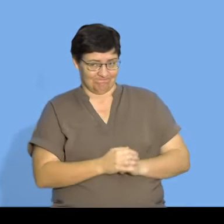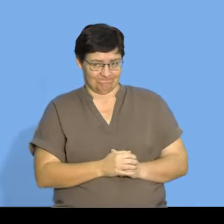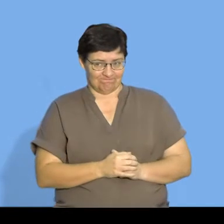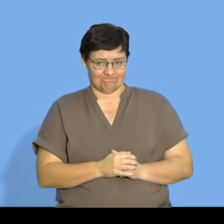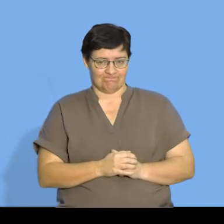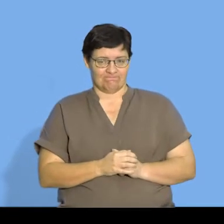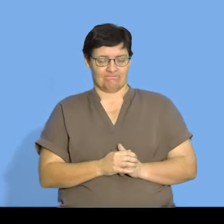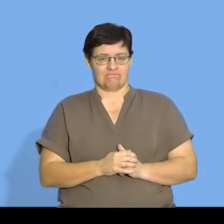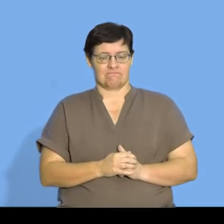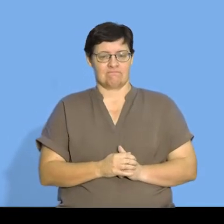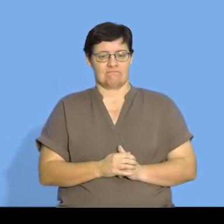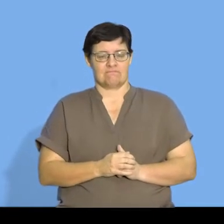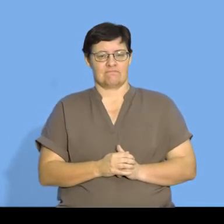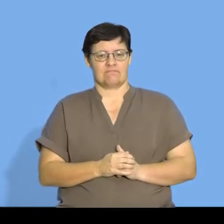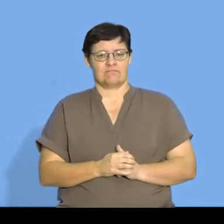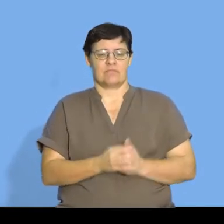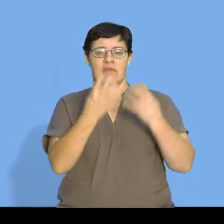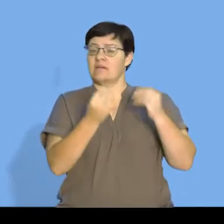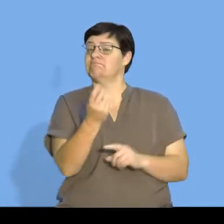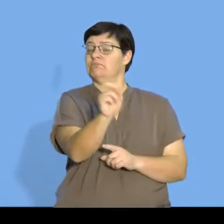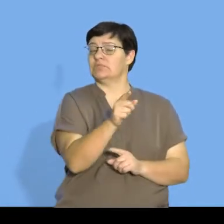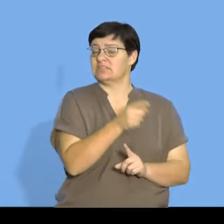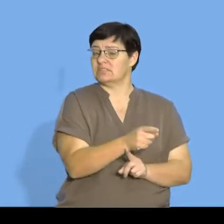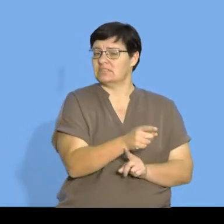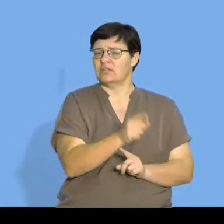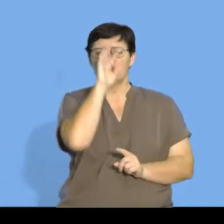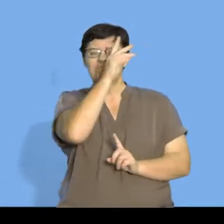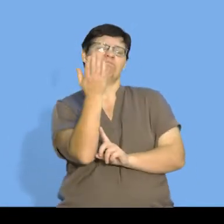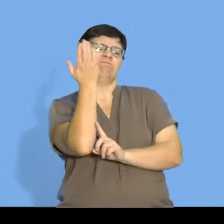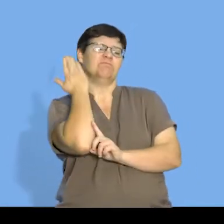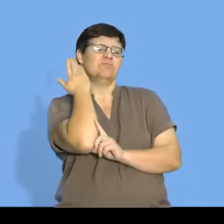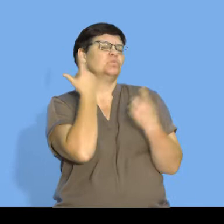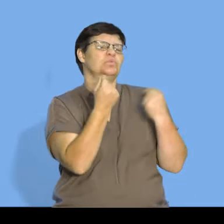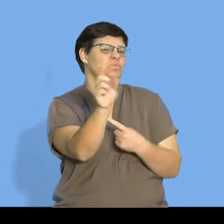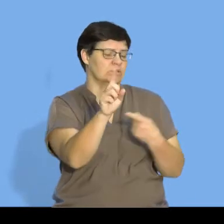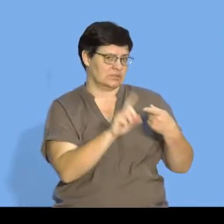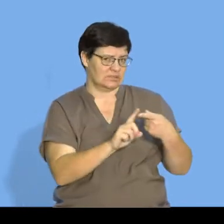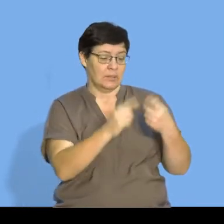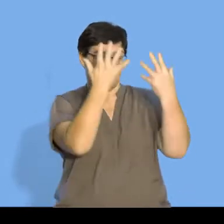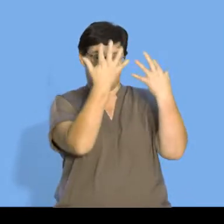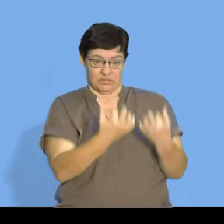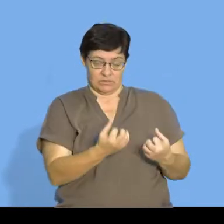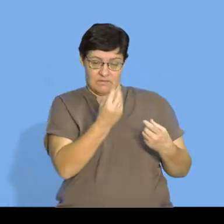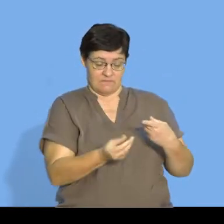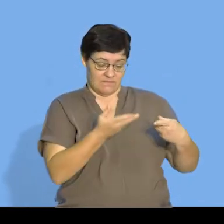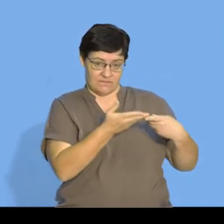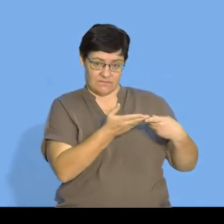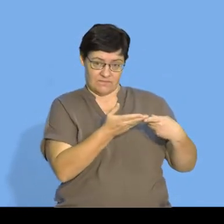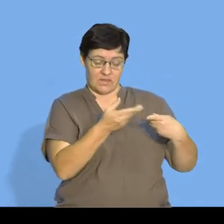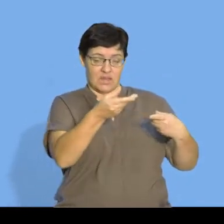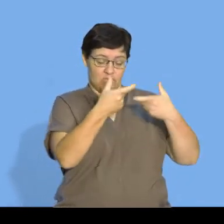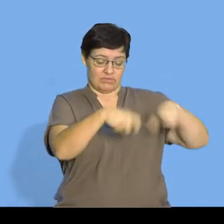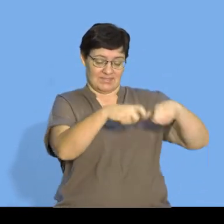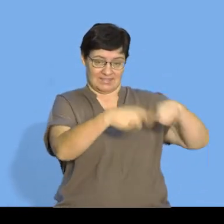and see what we have. Remember what we've done before. In budgets, you have your